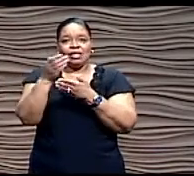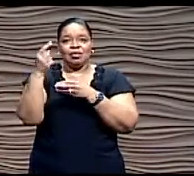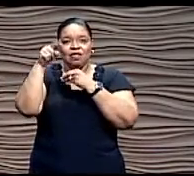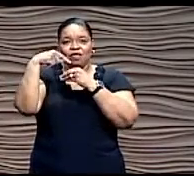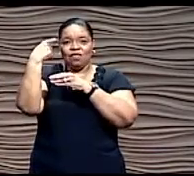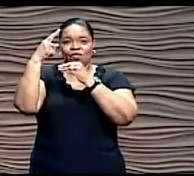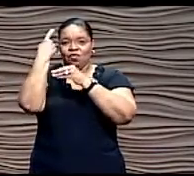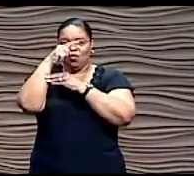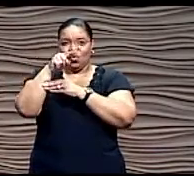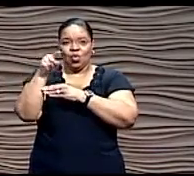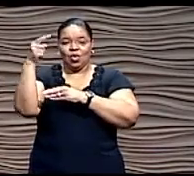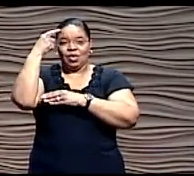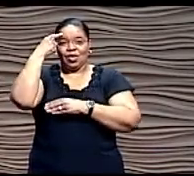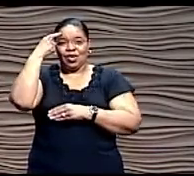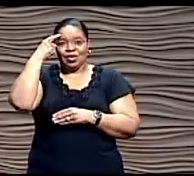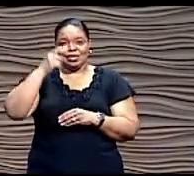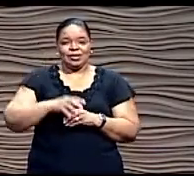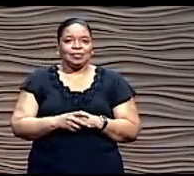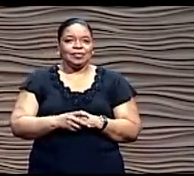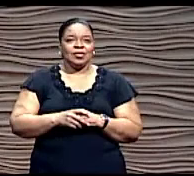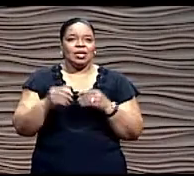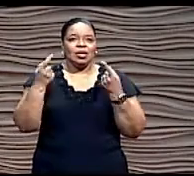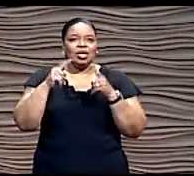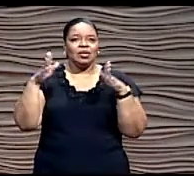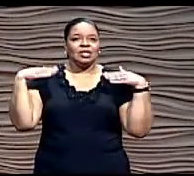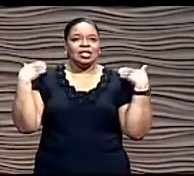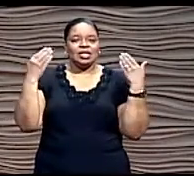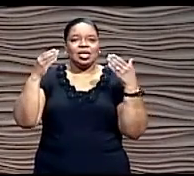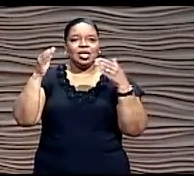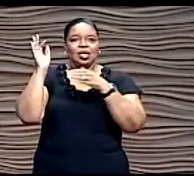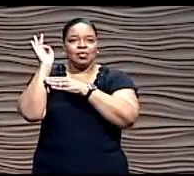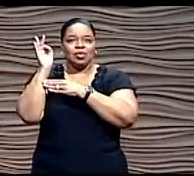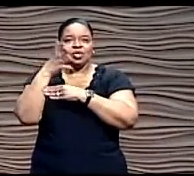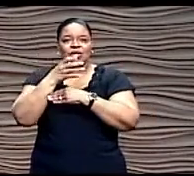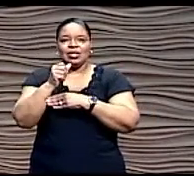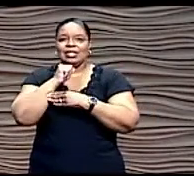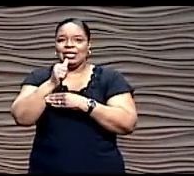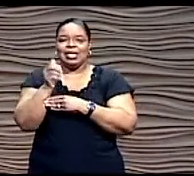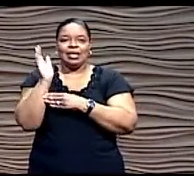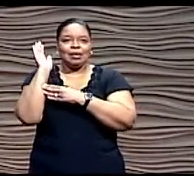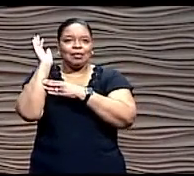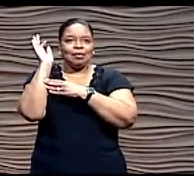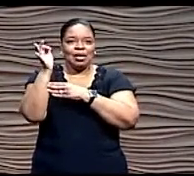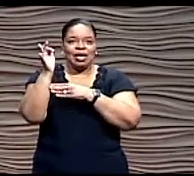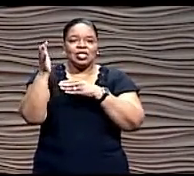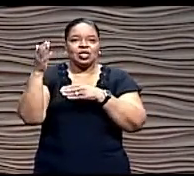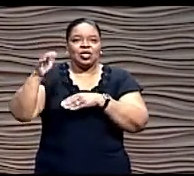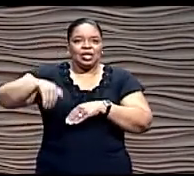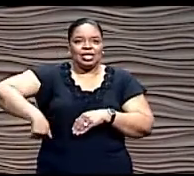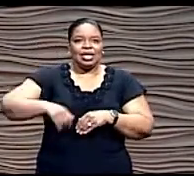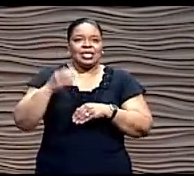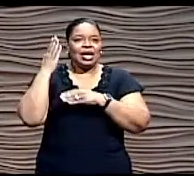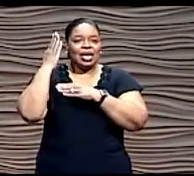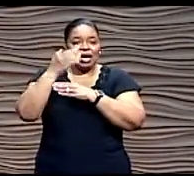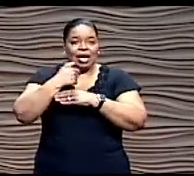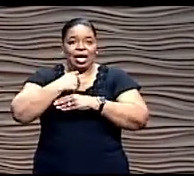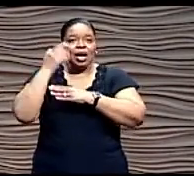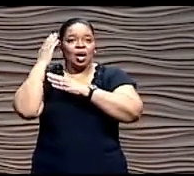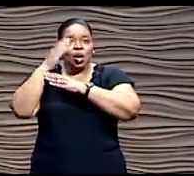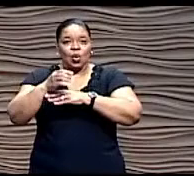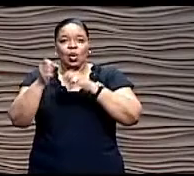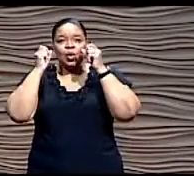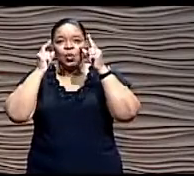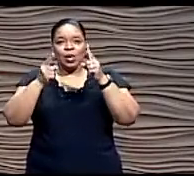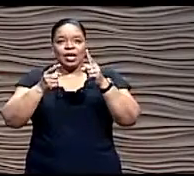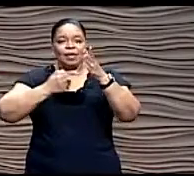psyche. When I was a young preacher and I didn't pastor, I would actually get up